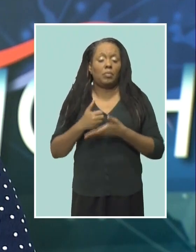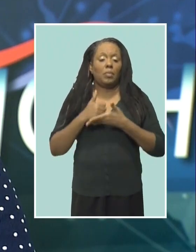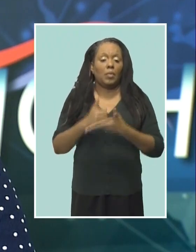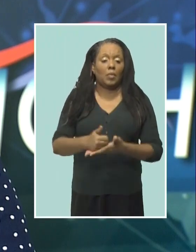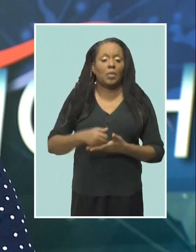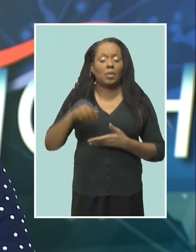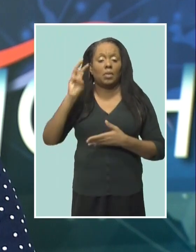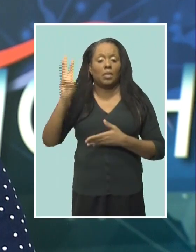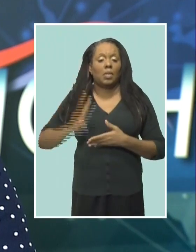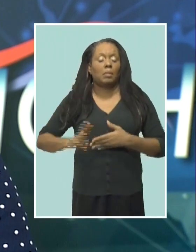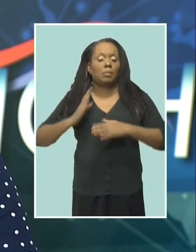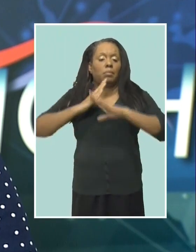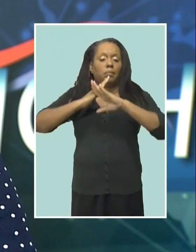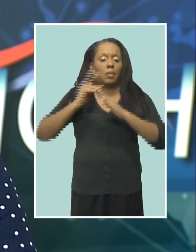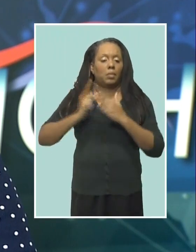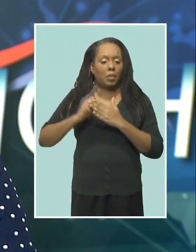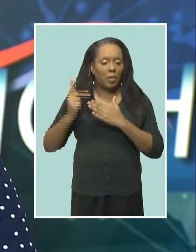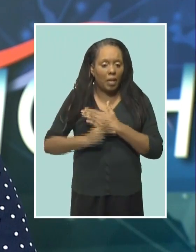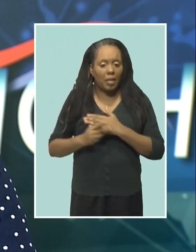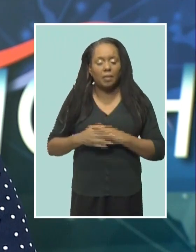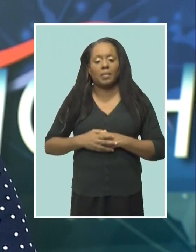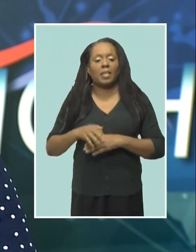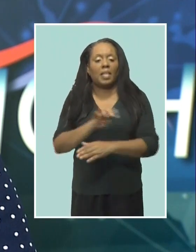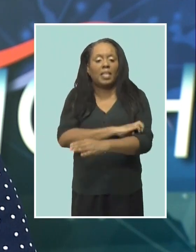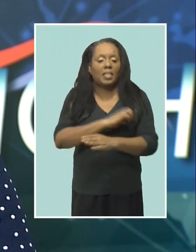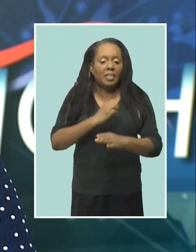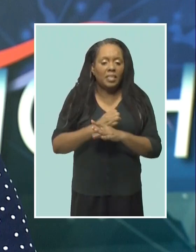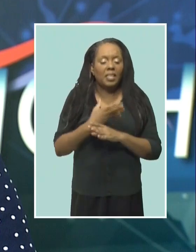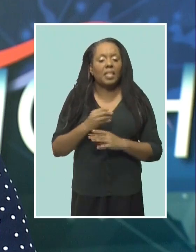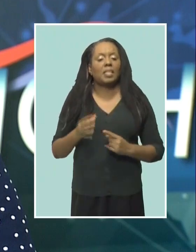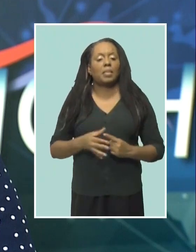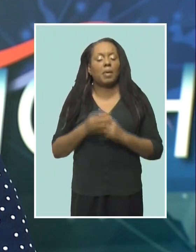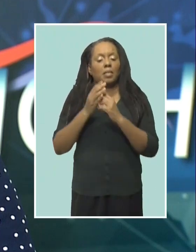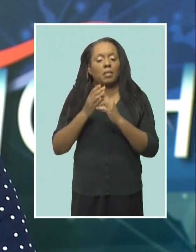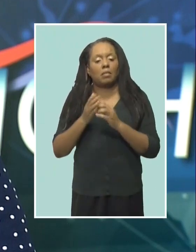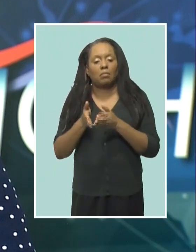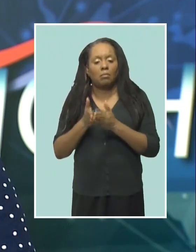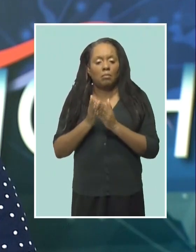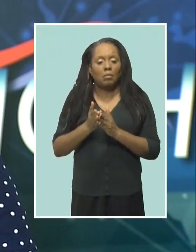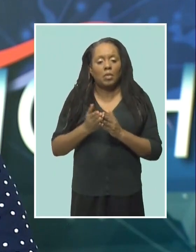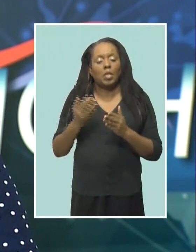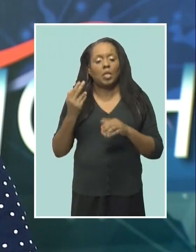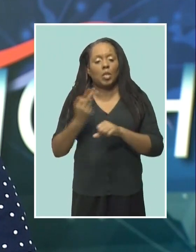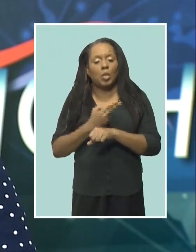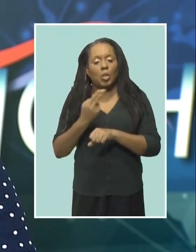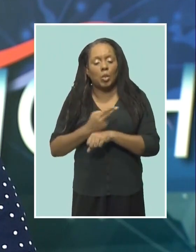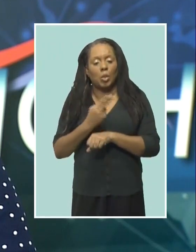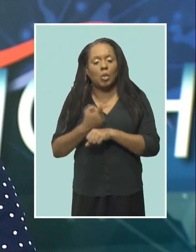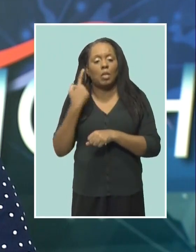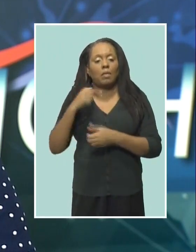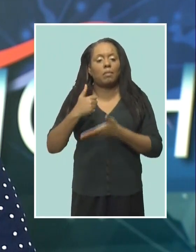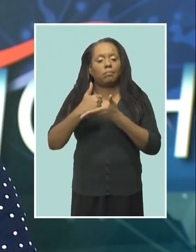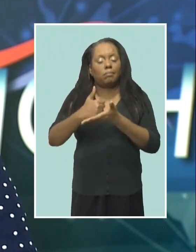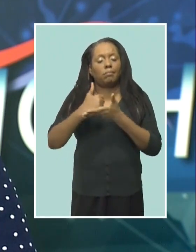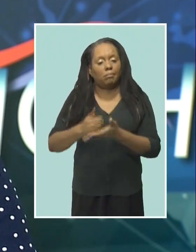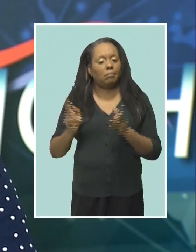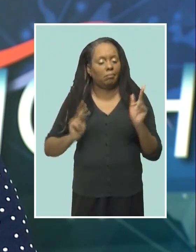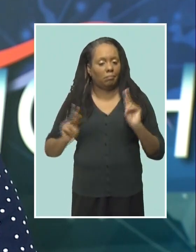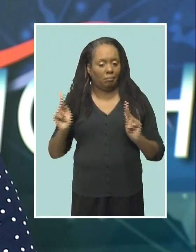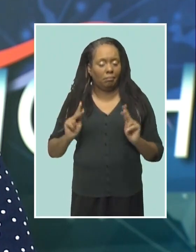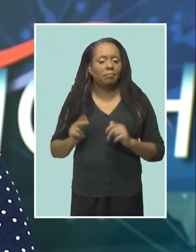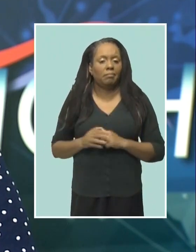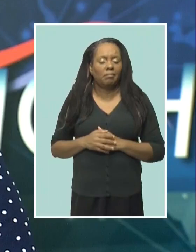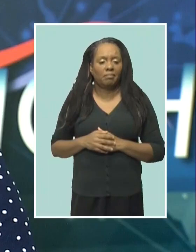change resilience programs, energy transformation, and specialized vessels to be used for humanitarian purposes, among